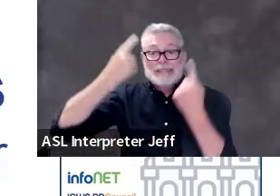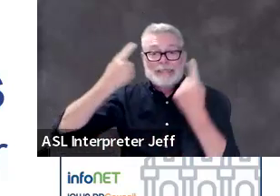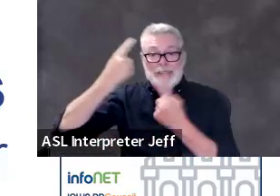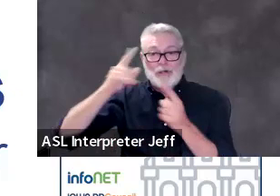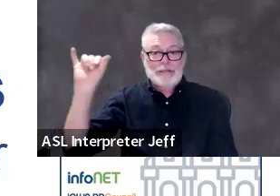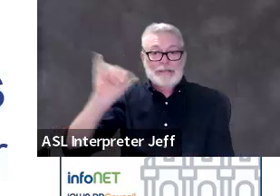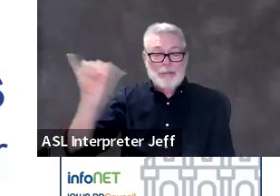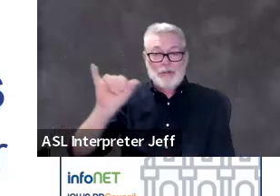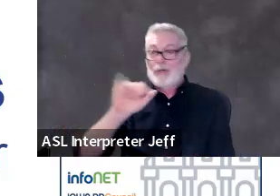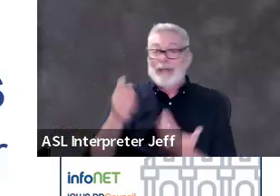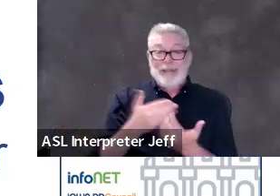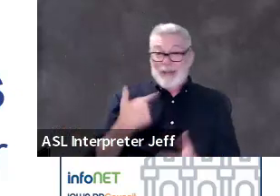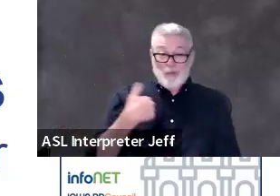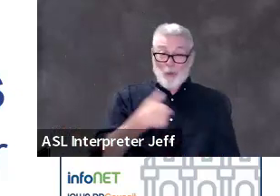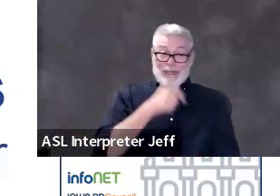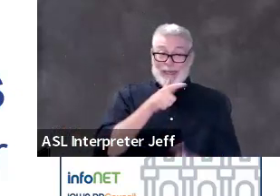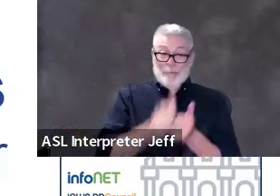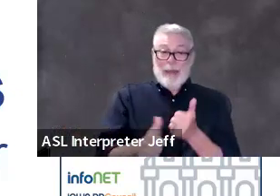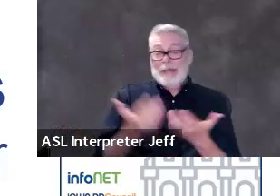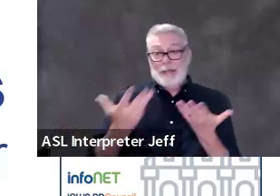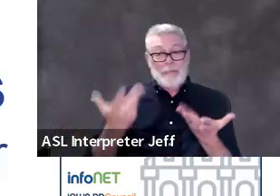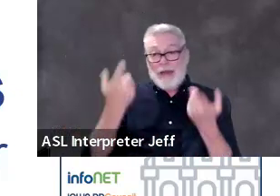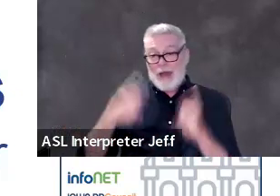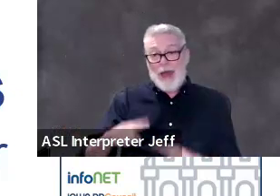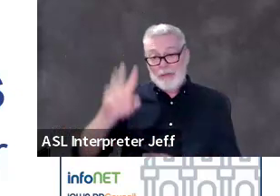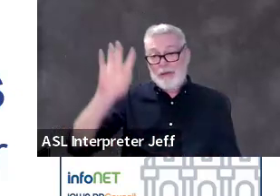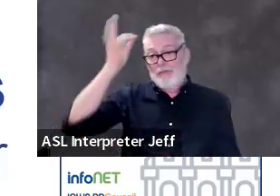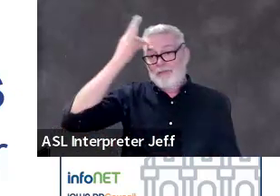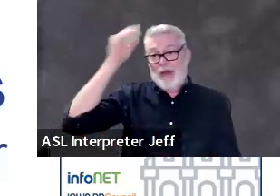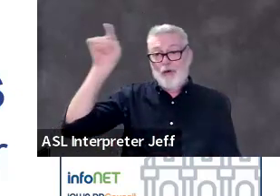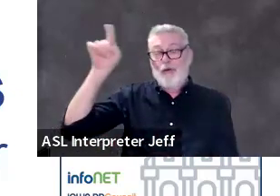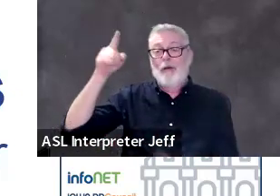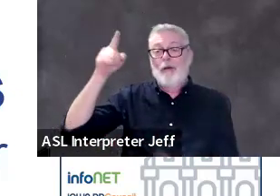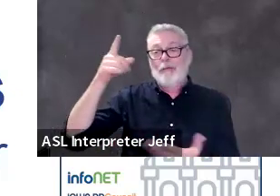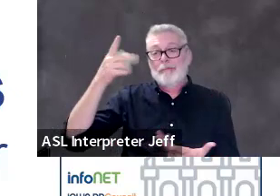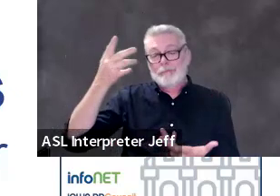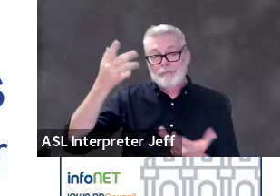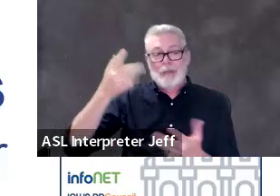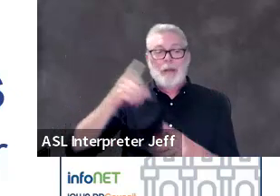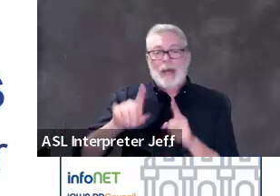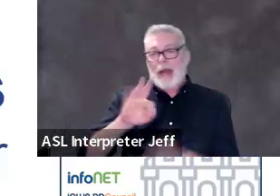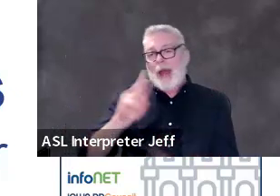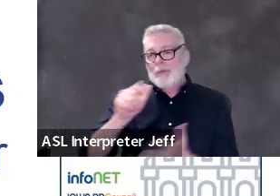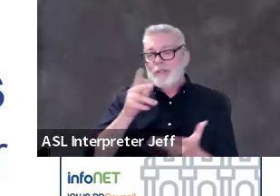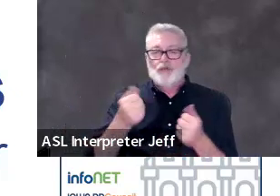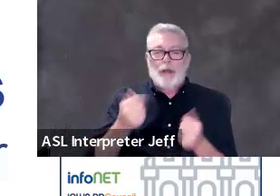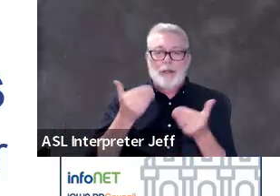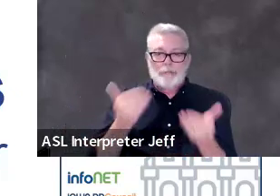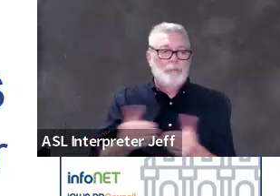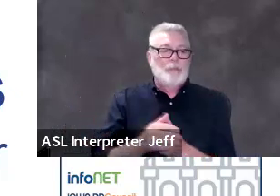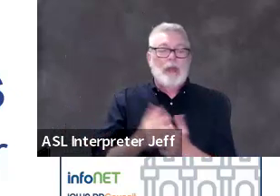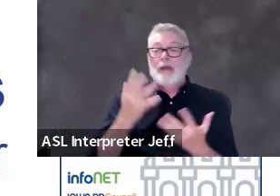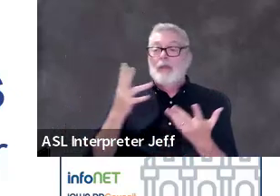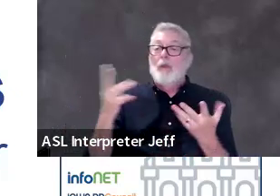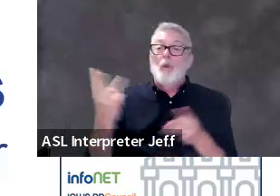it, it might have happened anyway on the federal level. But I was definitely going to try to do that. I think the saddest part of